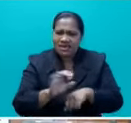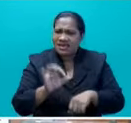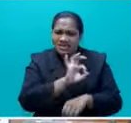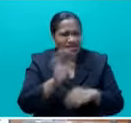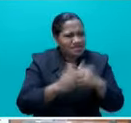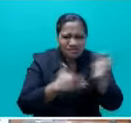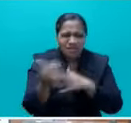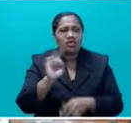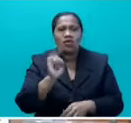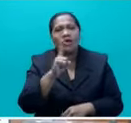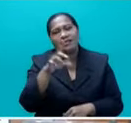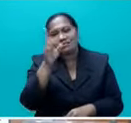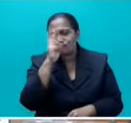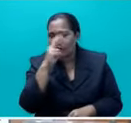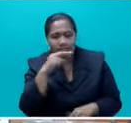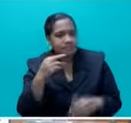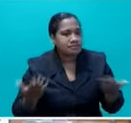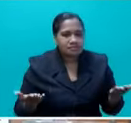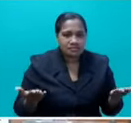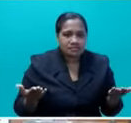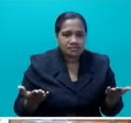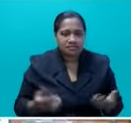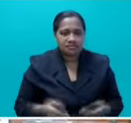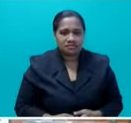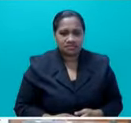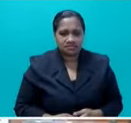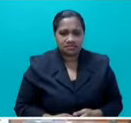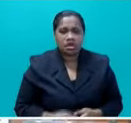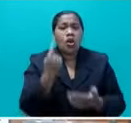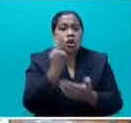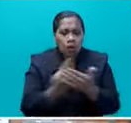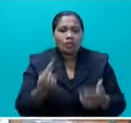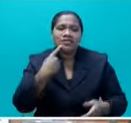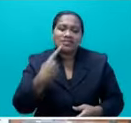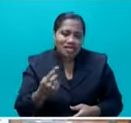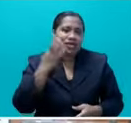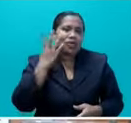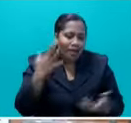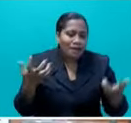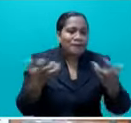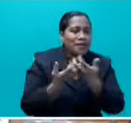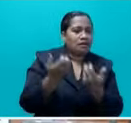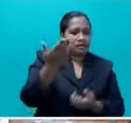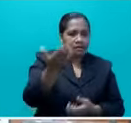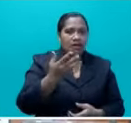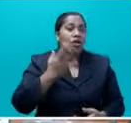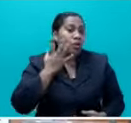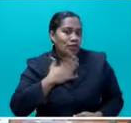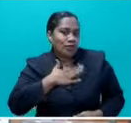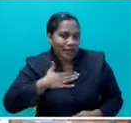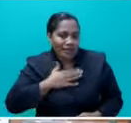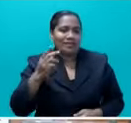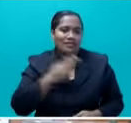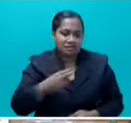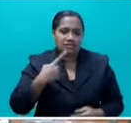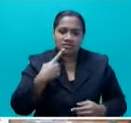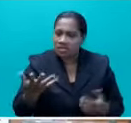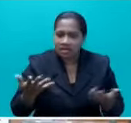Exactly, but you're not practicing it. He only says it when it suits him. And this is the level of hypocrisy that exists, Mr. Speaker,